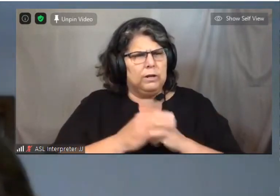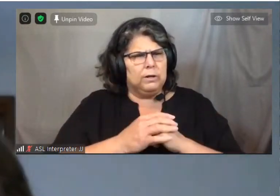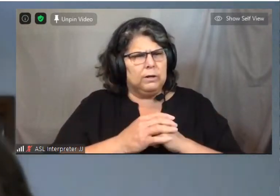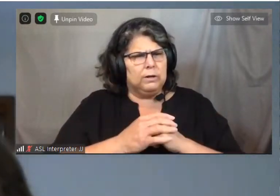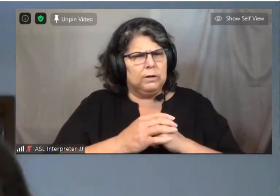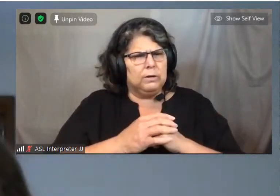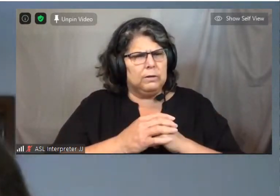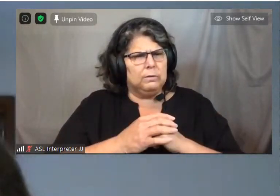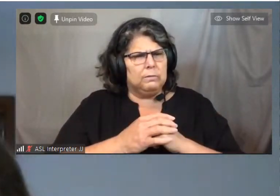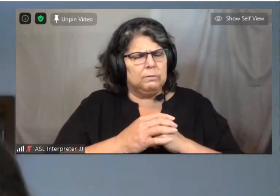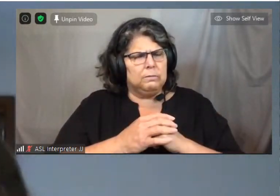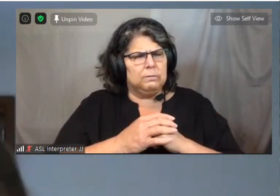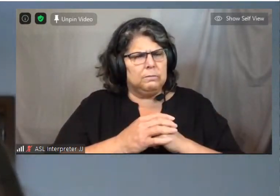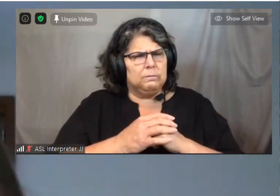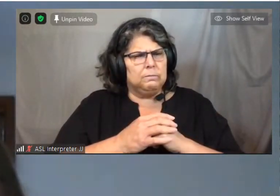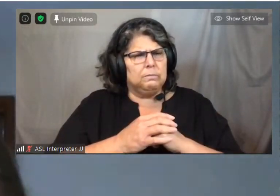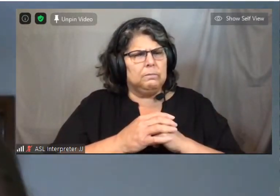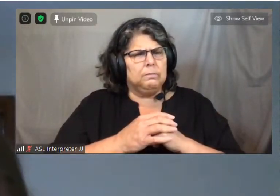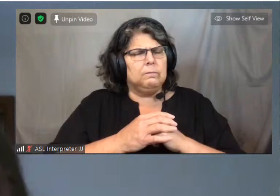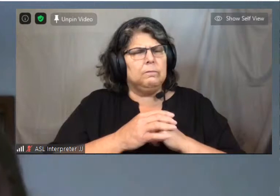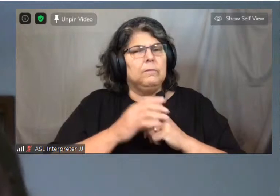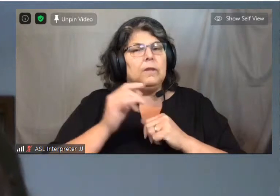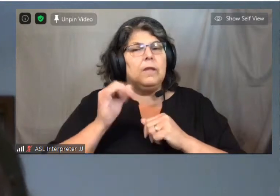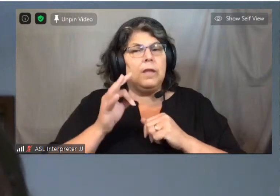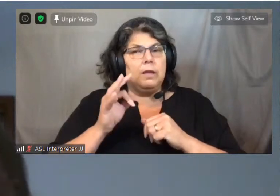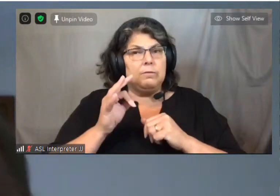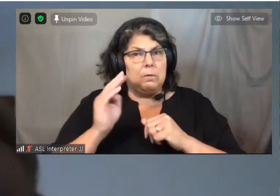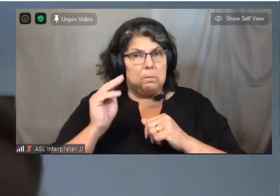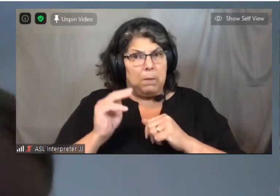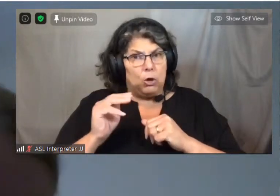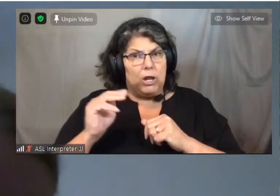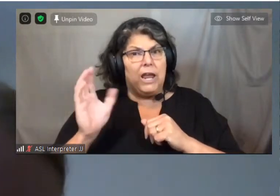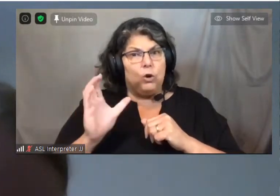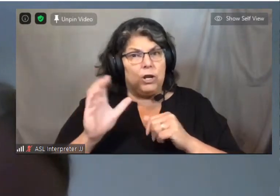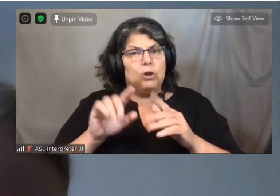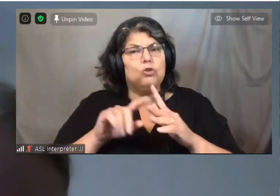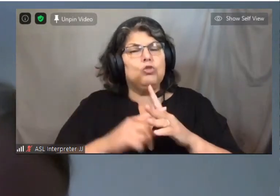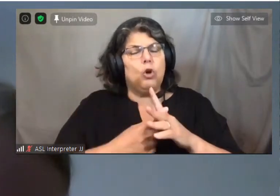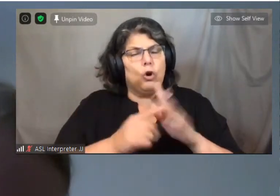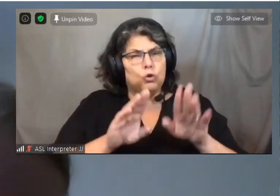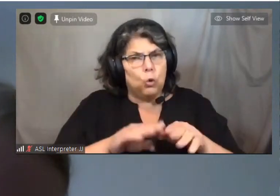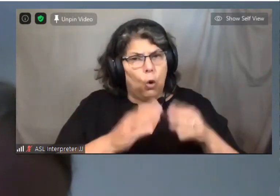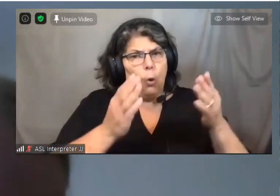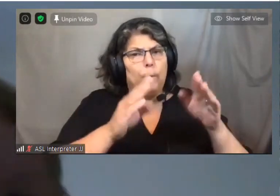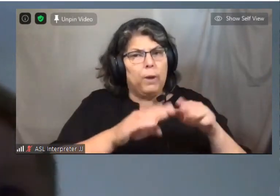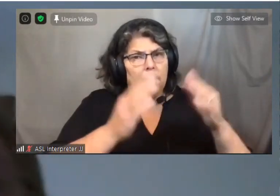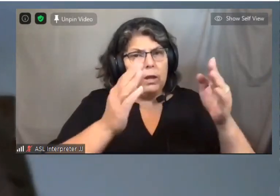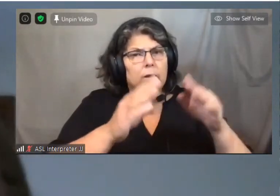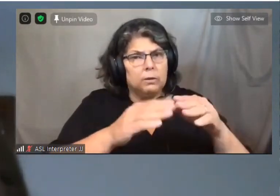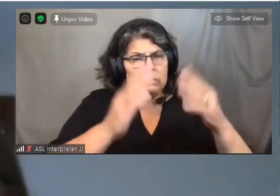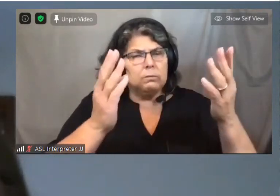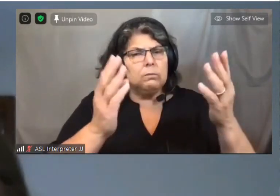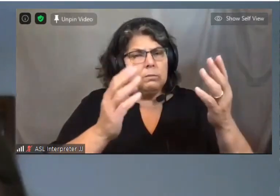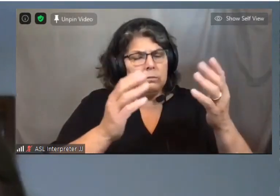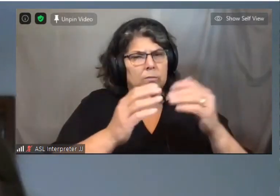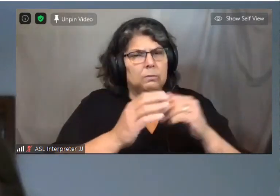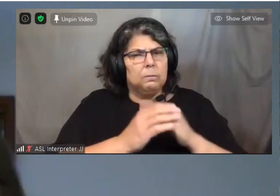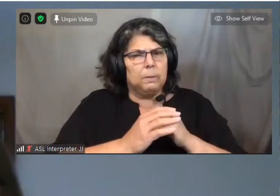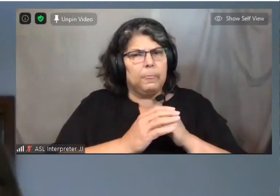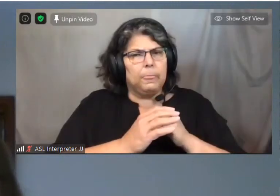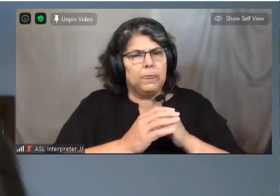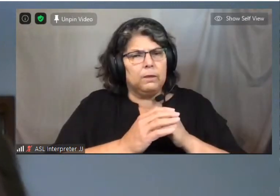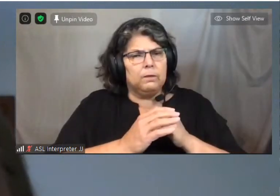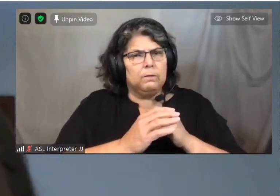the county gets more opened up to more